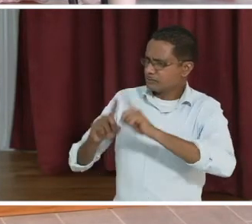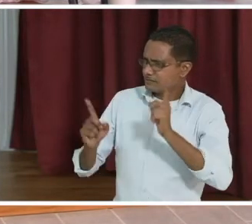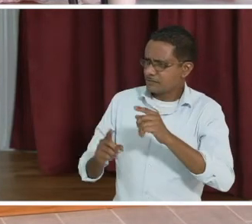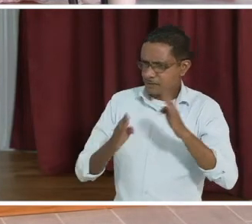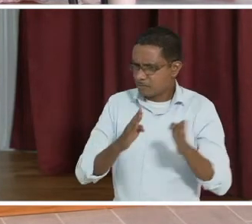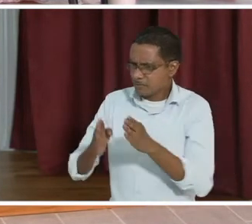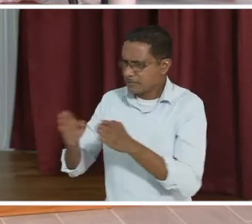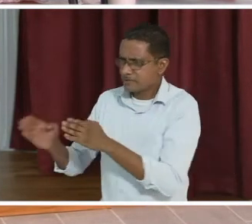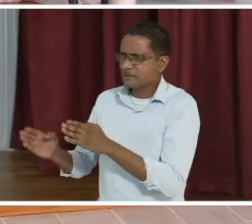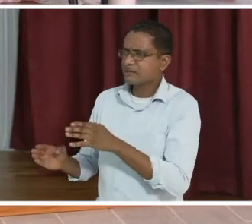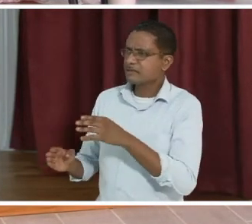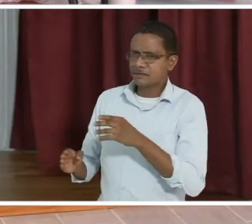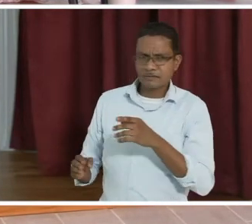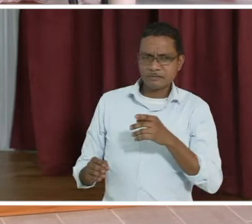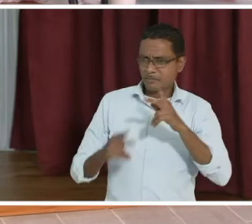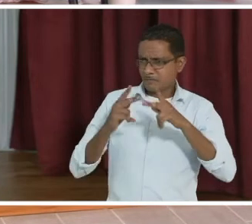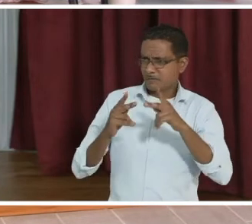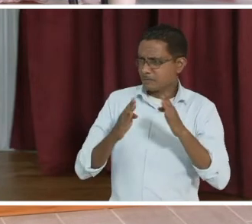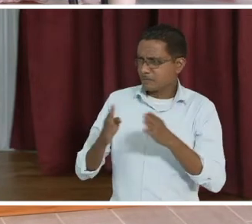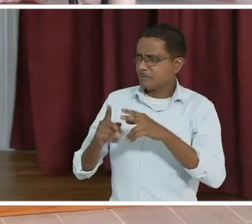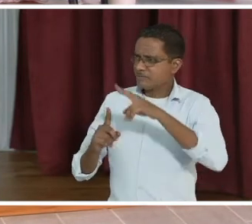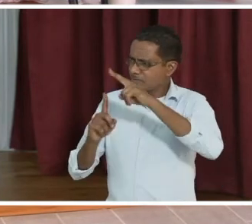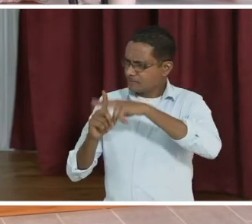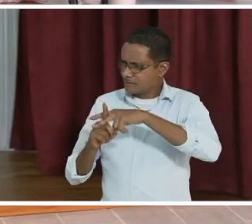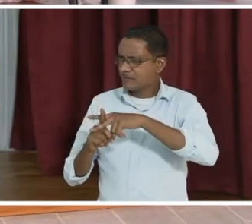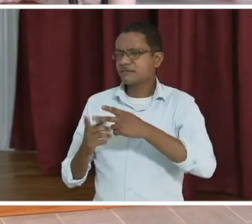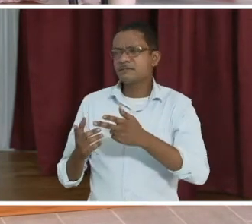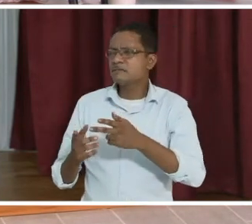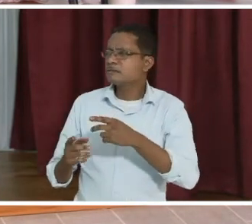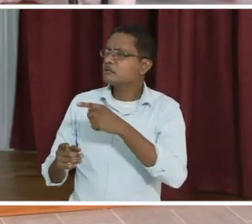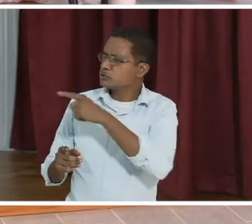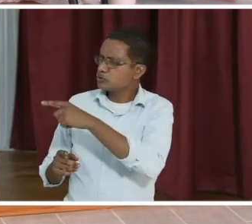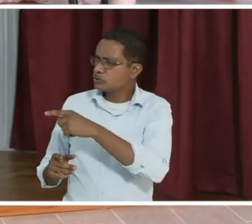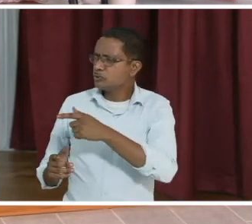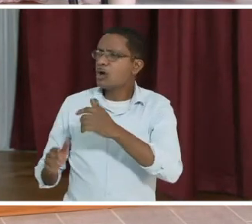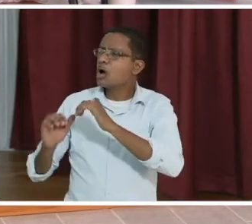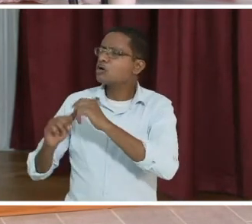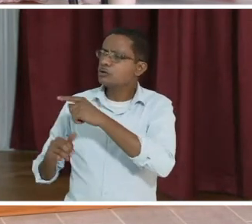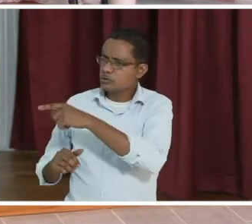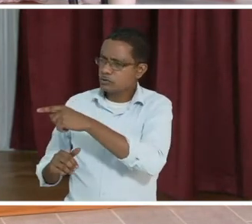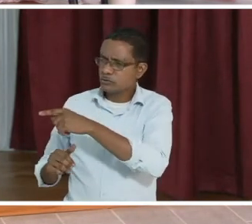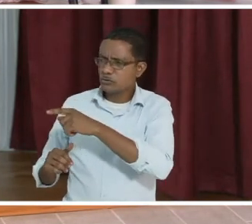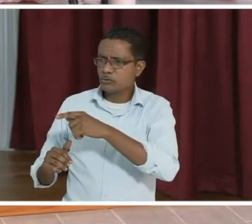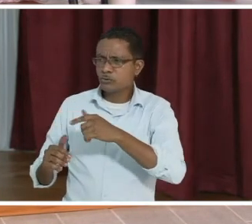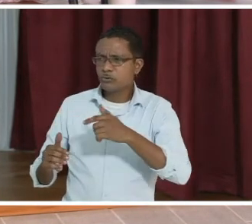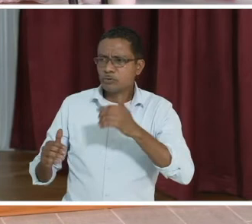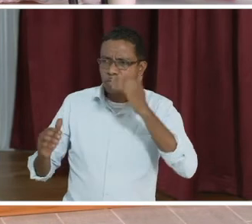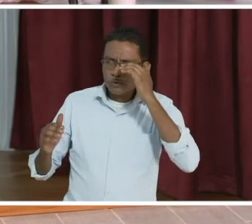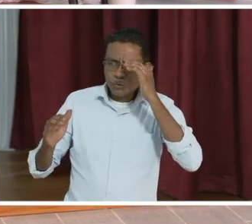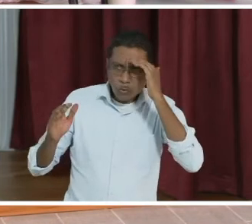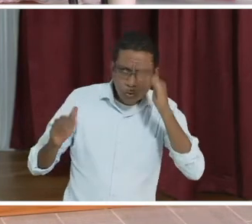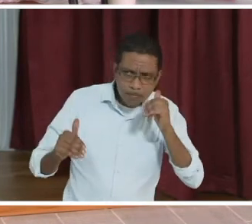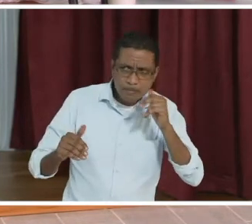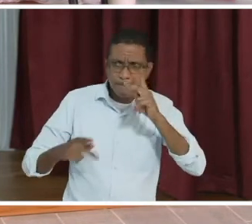an application than preparing themselves and coming in. Right. What do you hope that people, or how do you hope the public sees